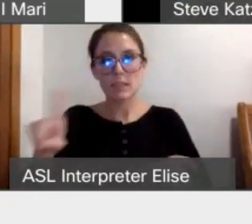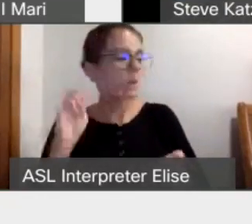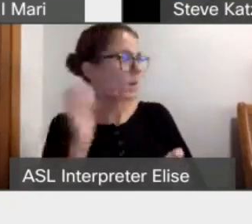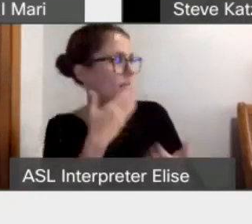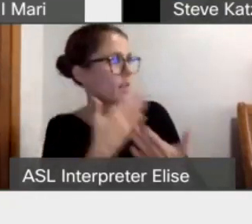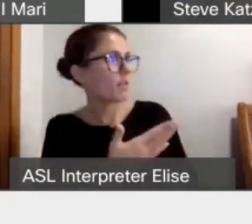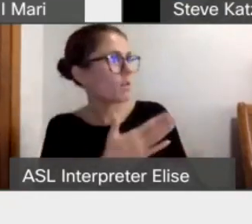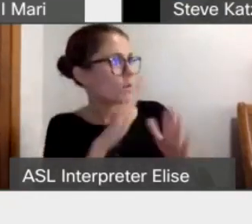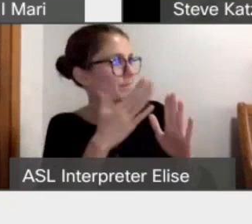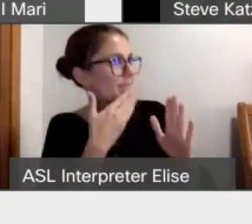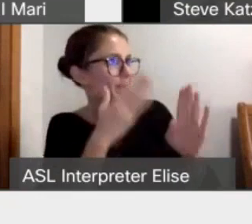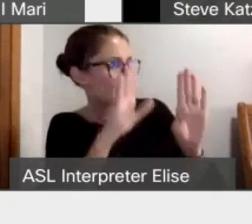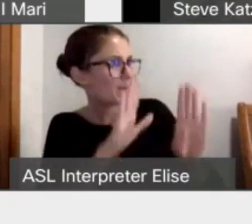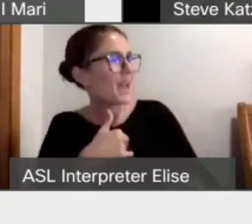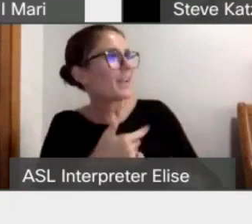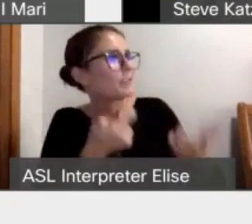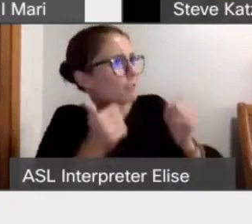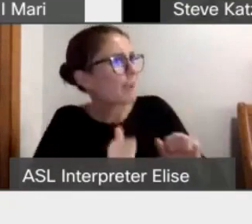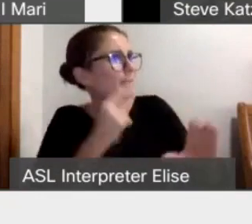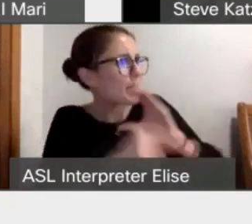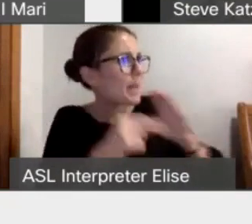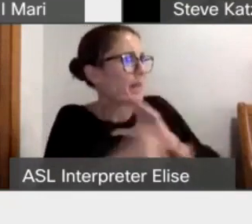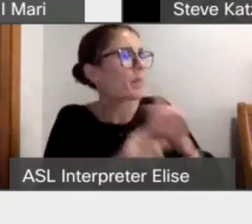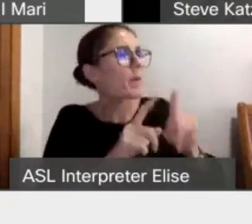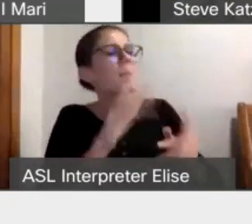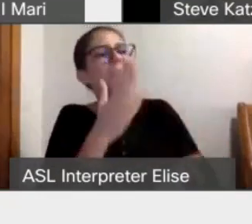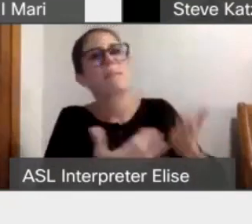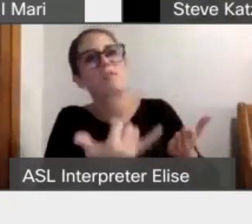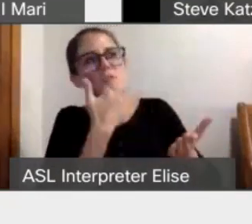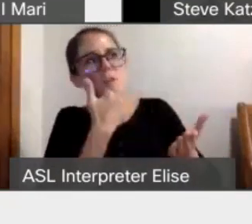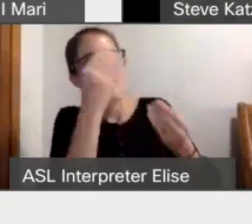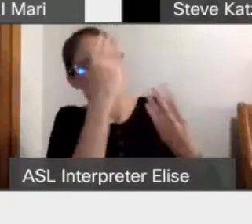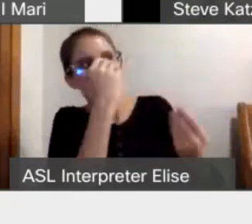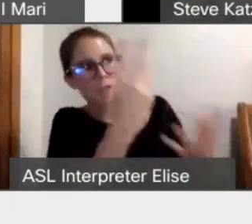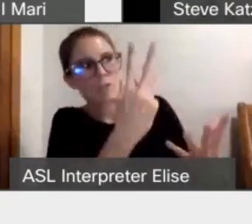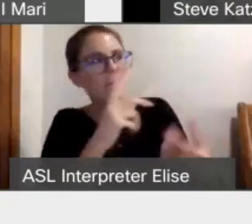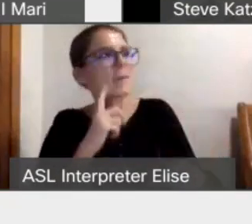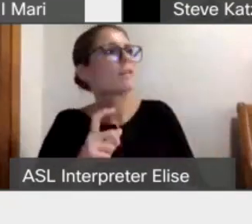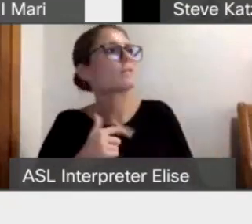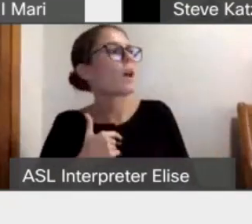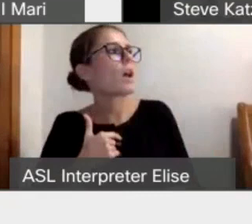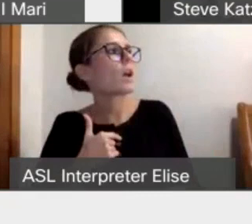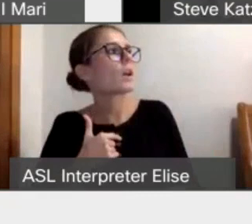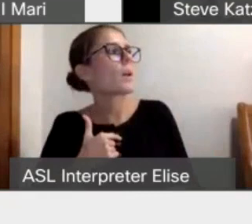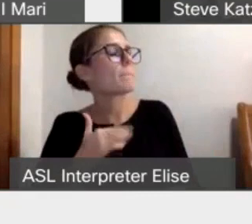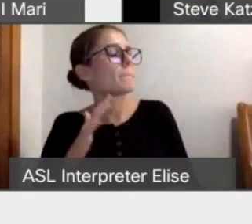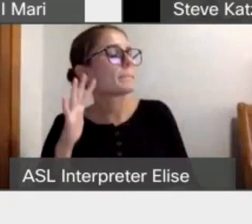much. I attempted to send emails, but maybe I do have the wrong information because I've